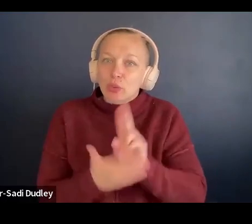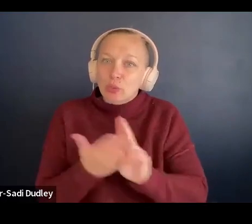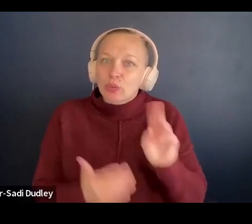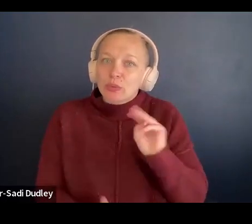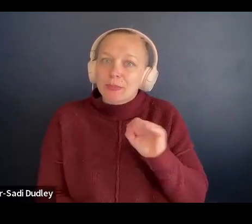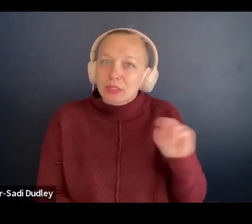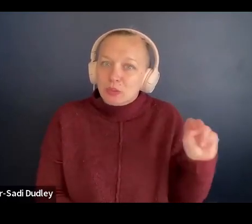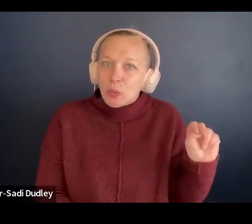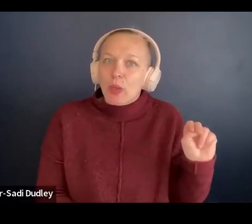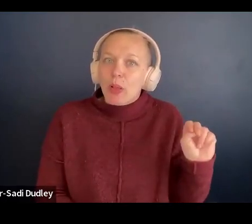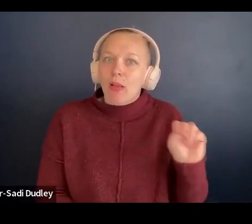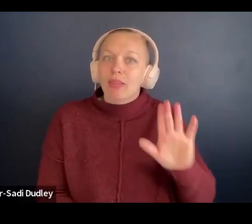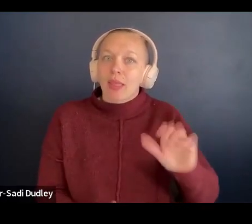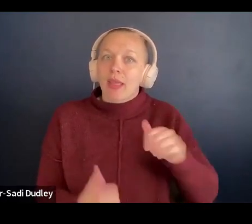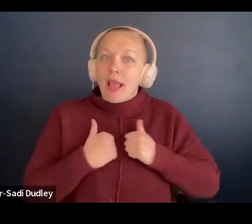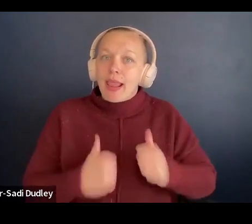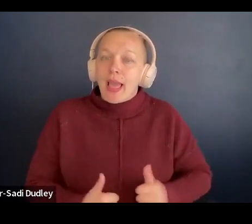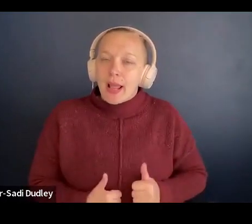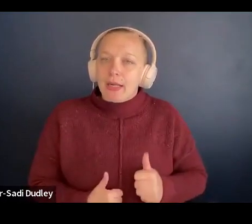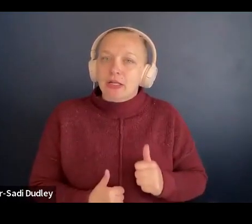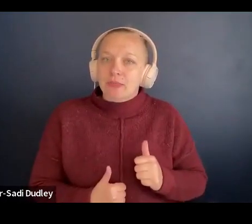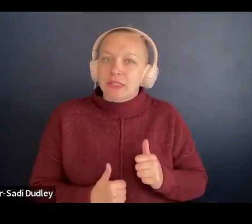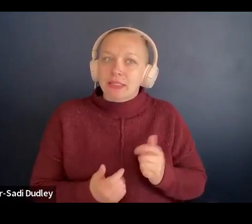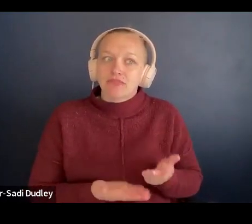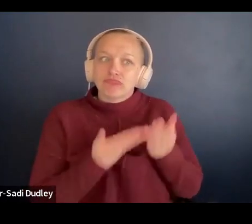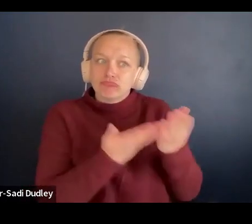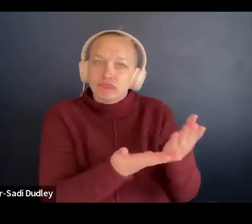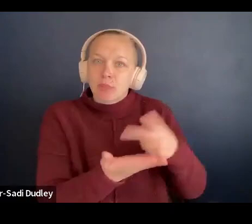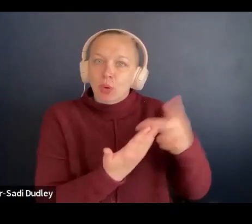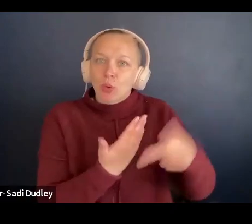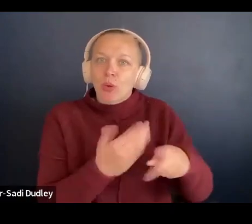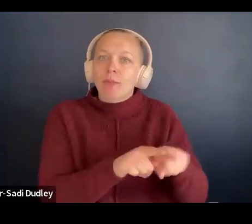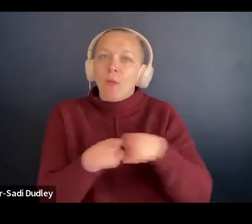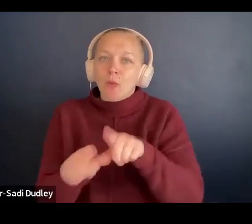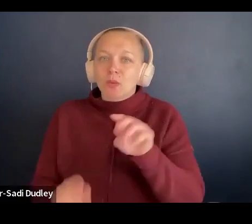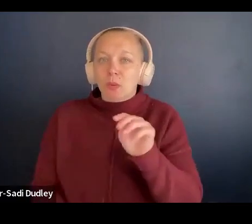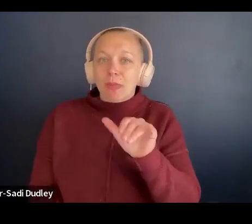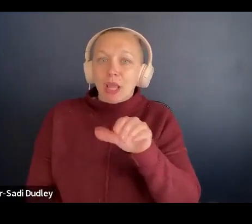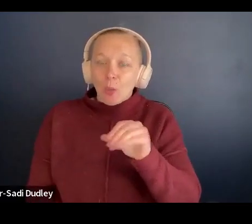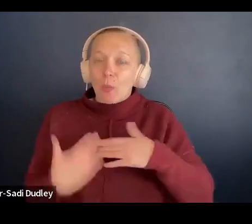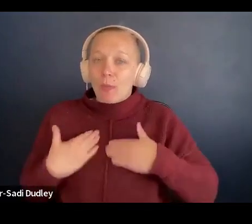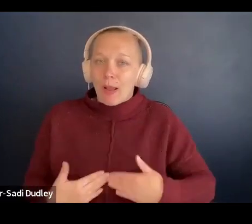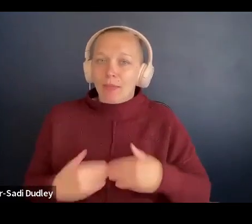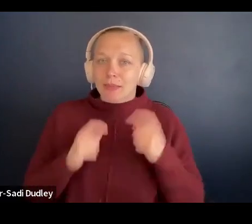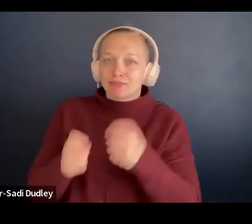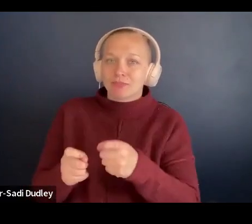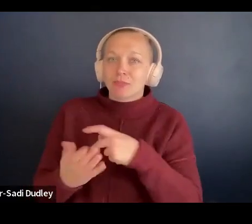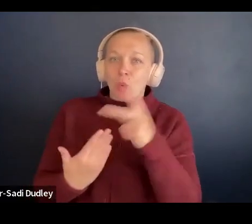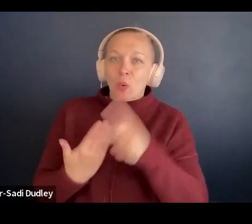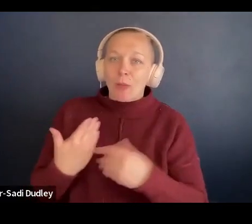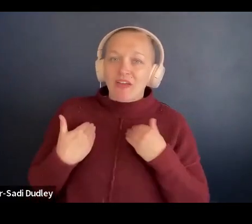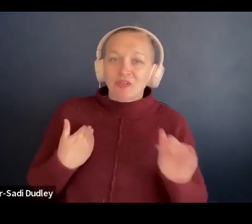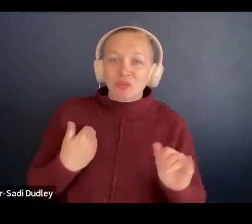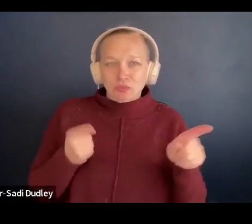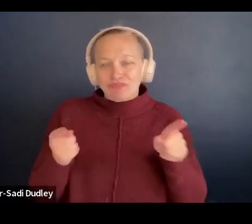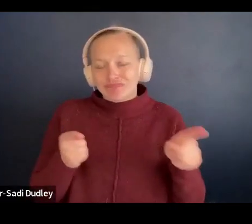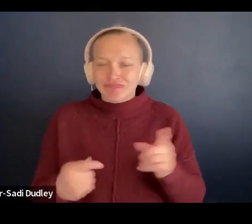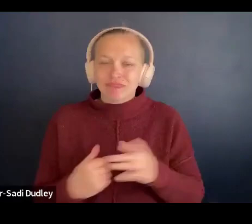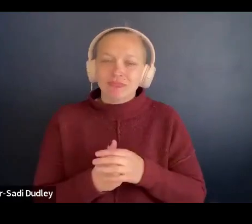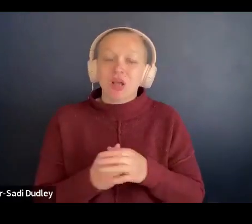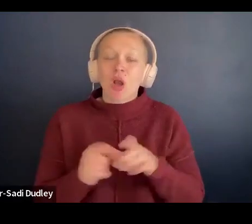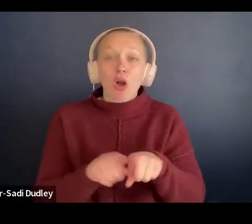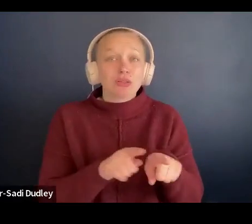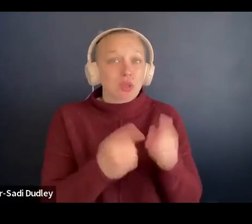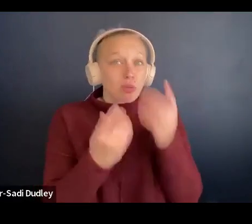Mayo also has a donation program. And then also just I wanted to put this on here that